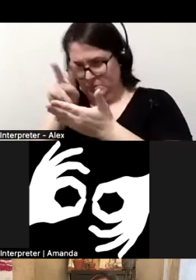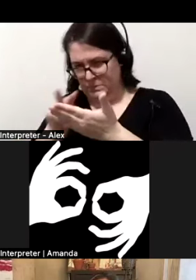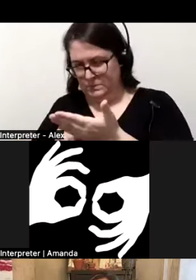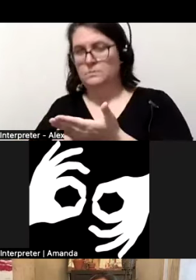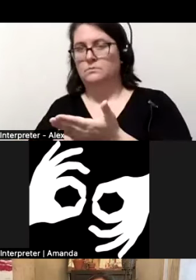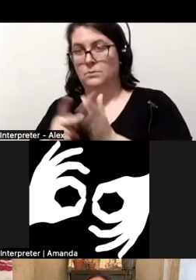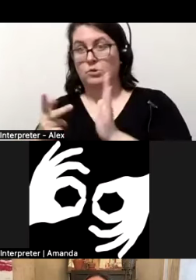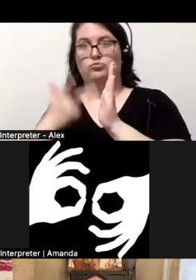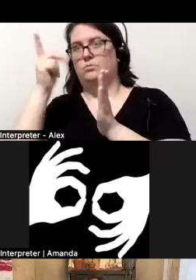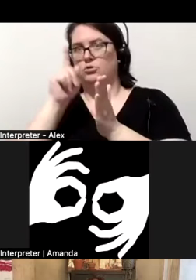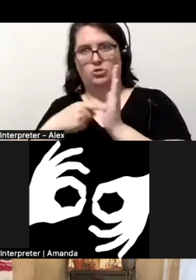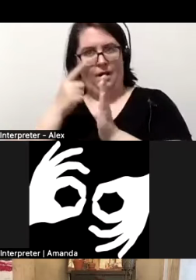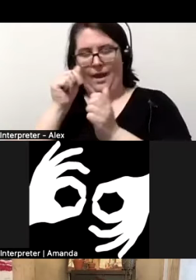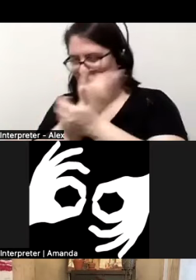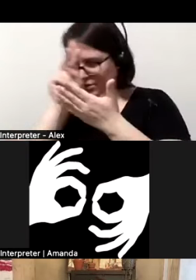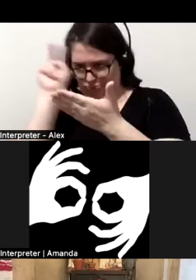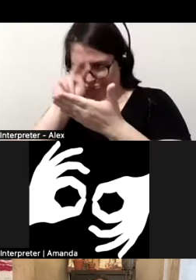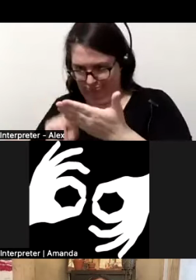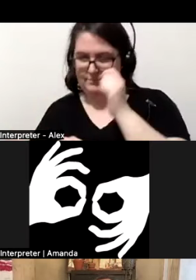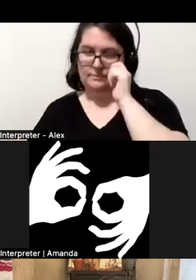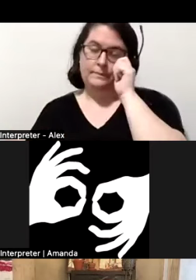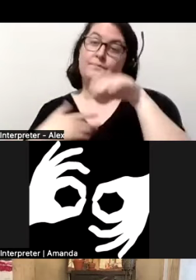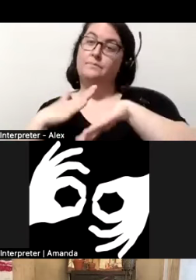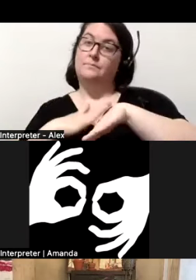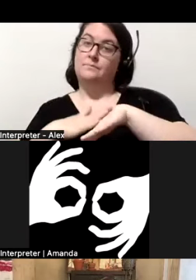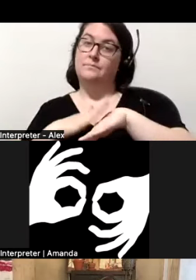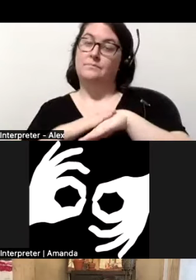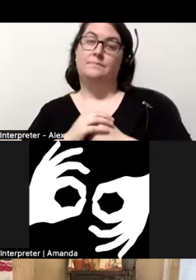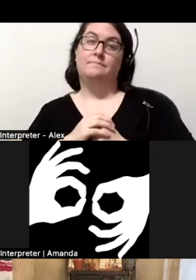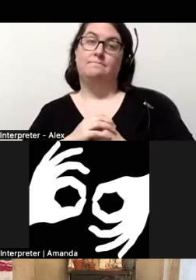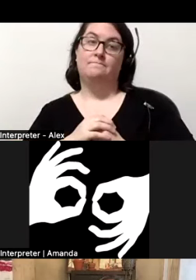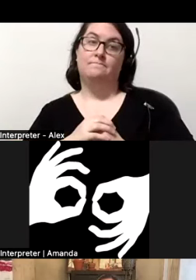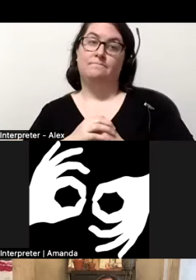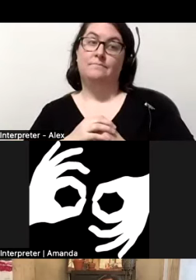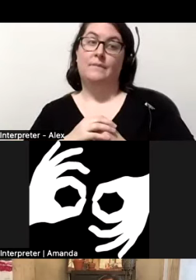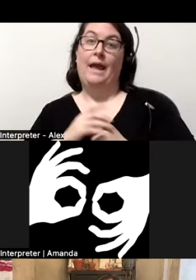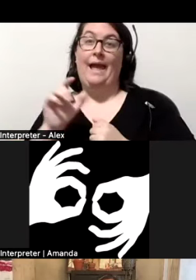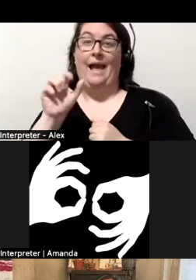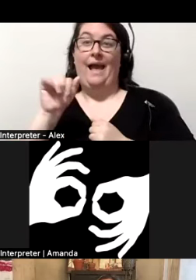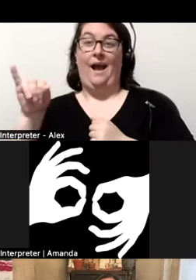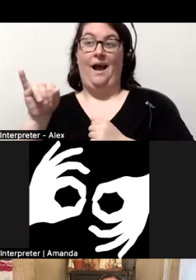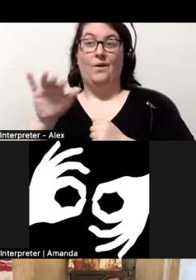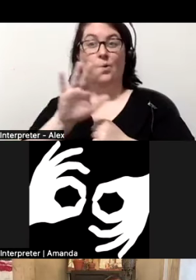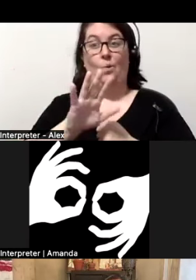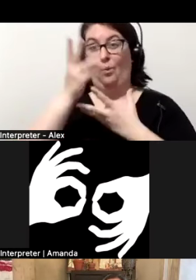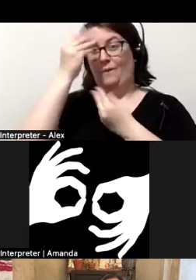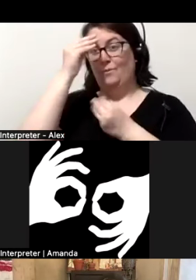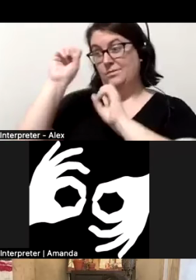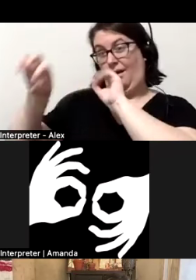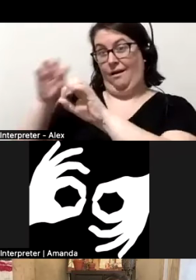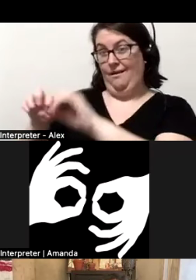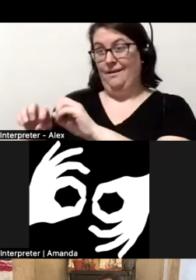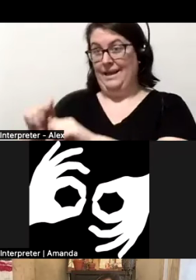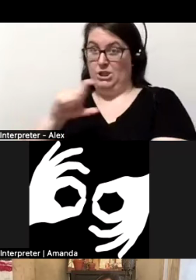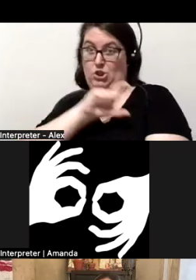everything thoroughly. We also want to caution you to consider data security. So your data, anything that you're putting into those platforms is